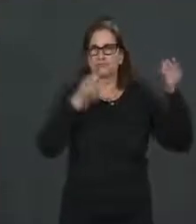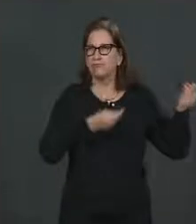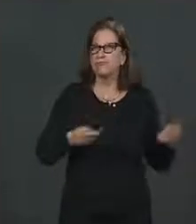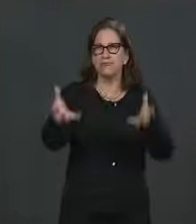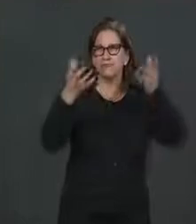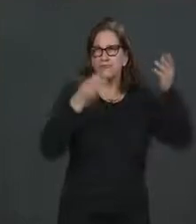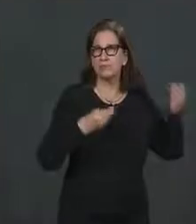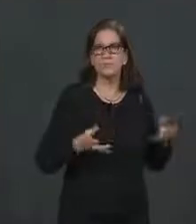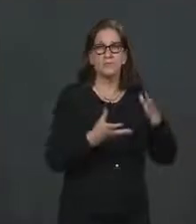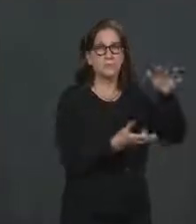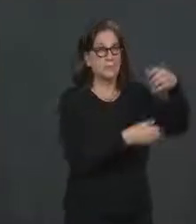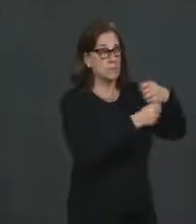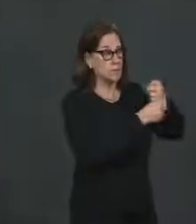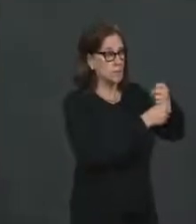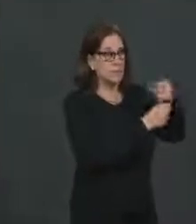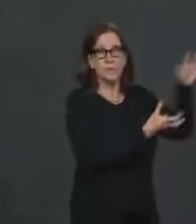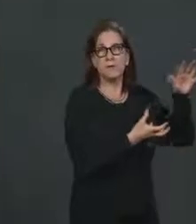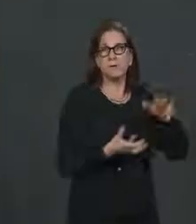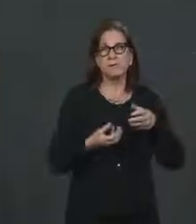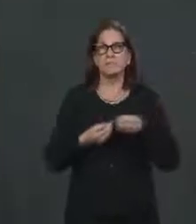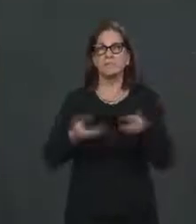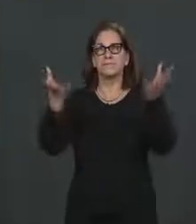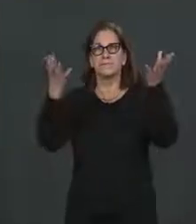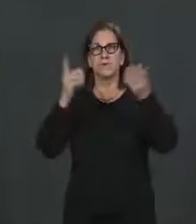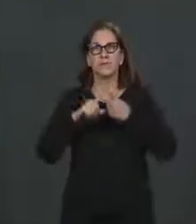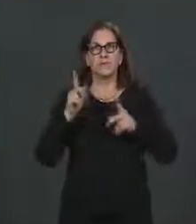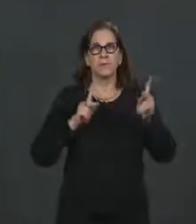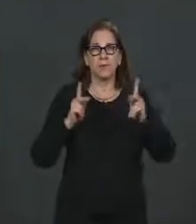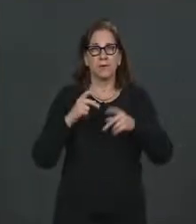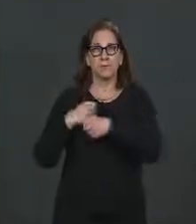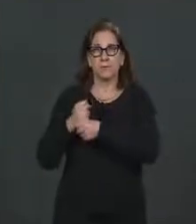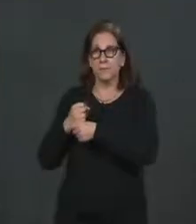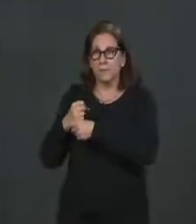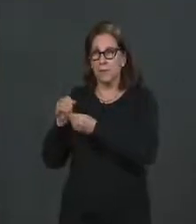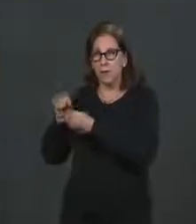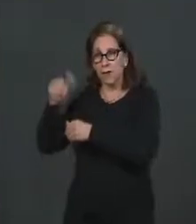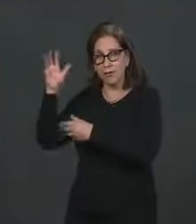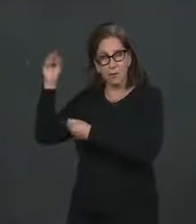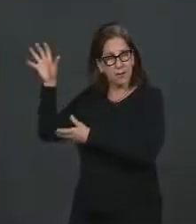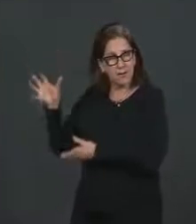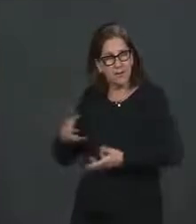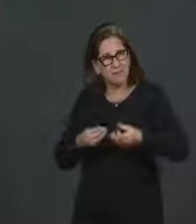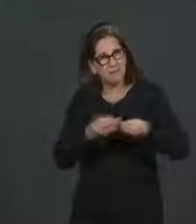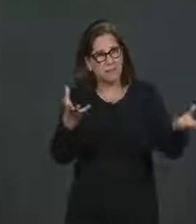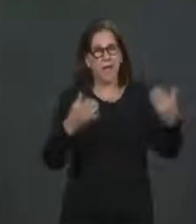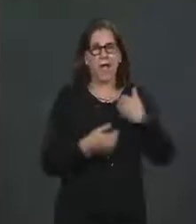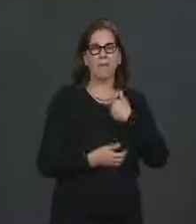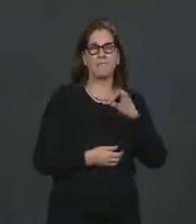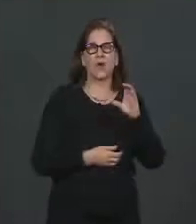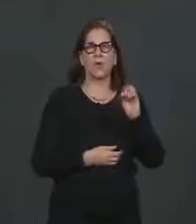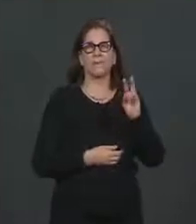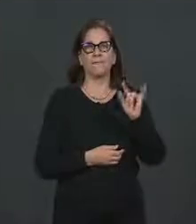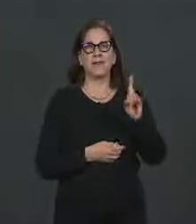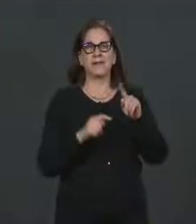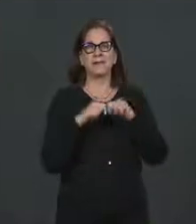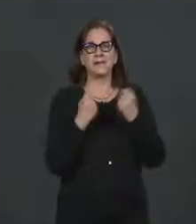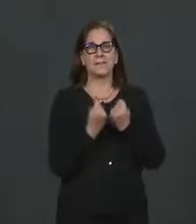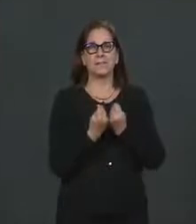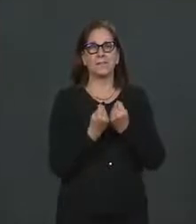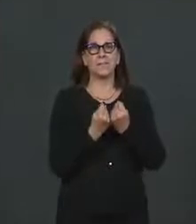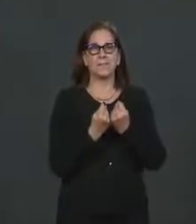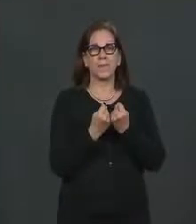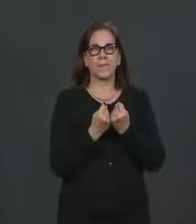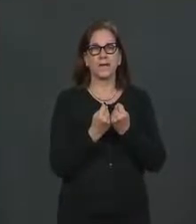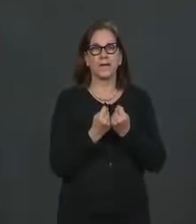expands, I'm directing my COVID team to ensure there is a vaccine site within 5 miles